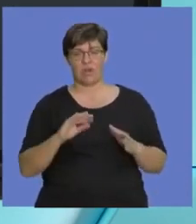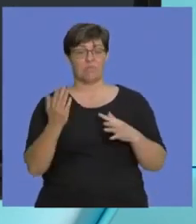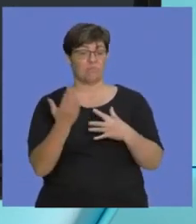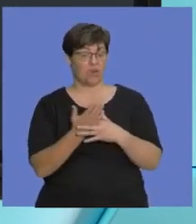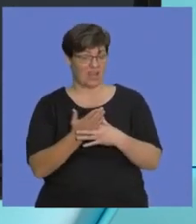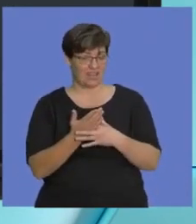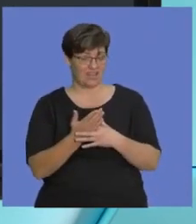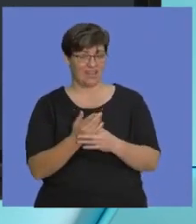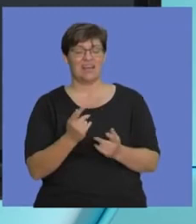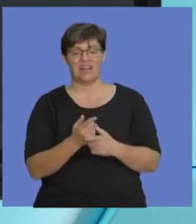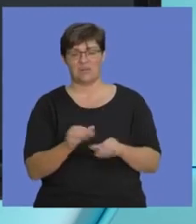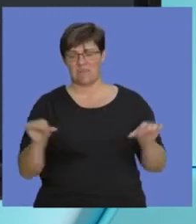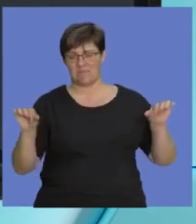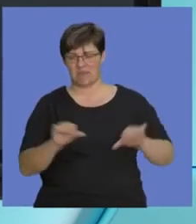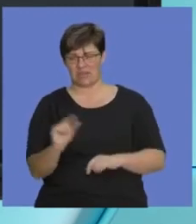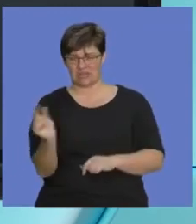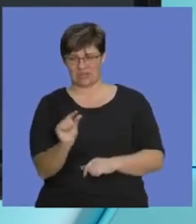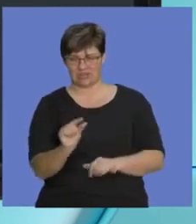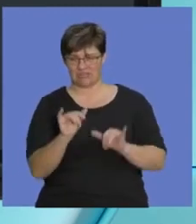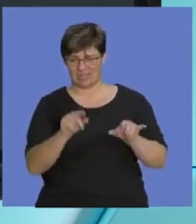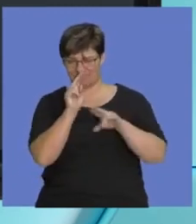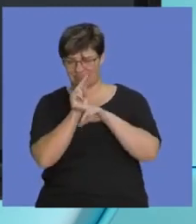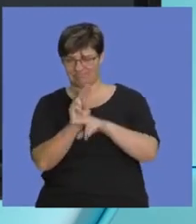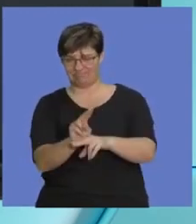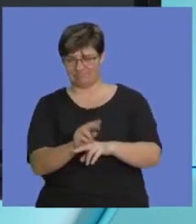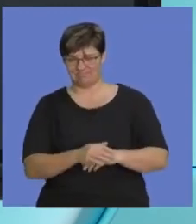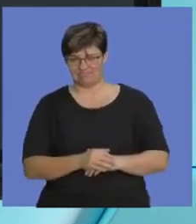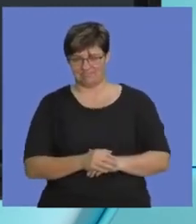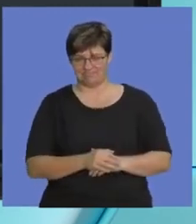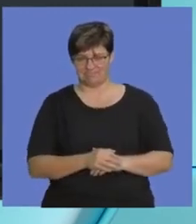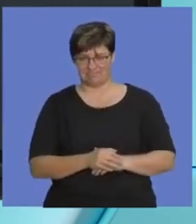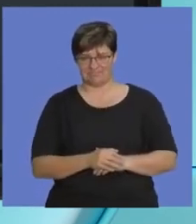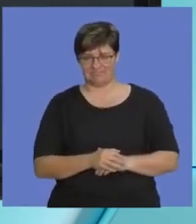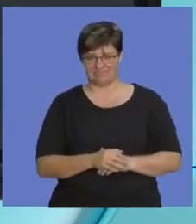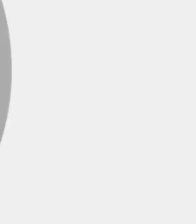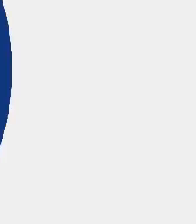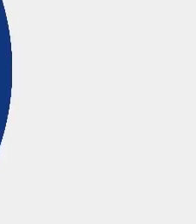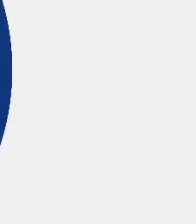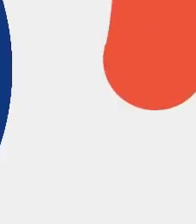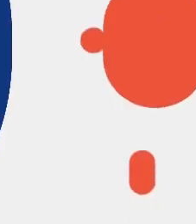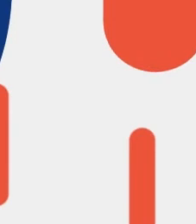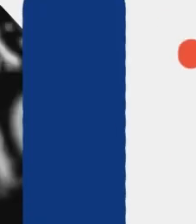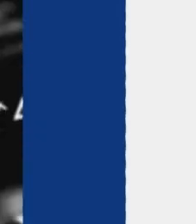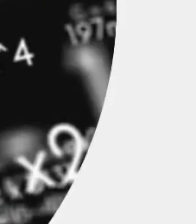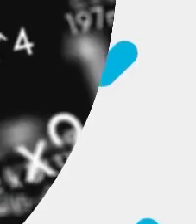need to look at. Guys, we're going to go to a quick ad break, and I'll be back with some more. Stay